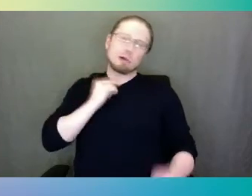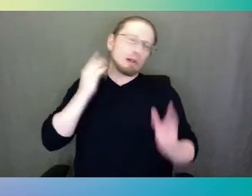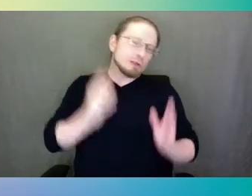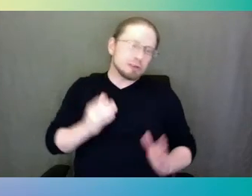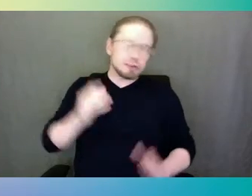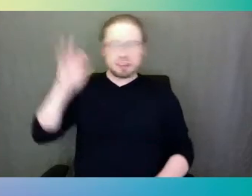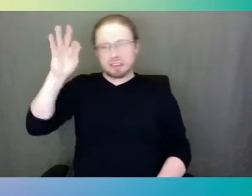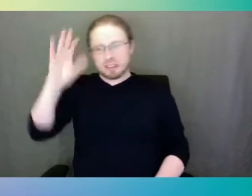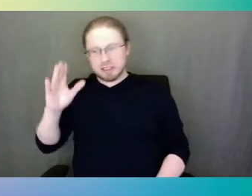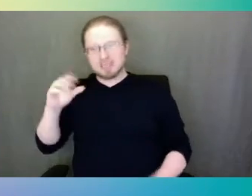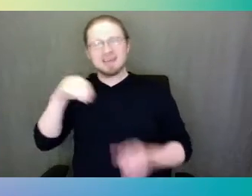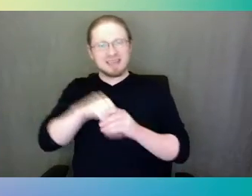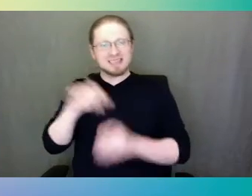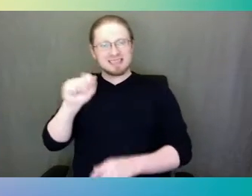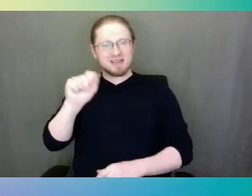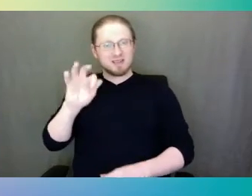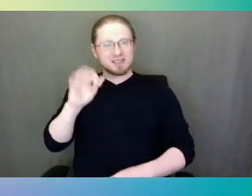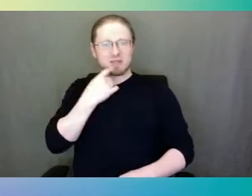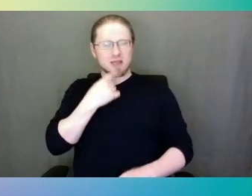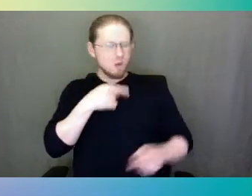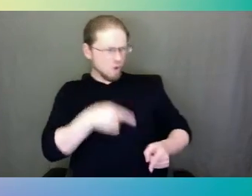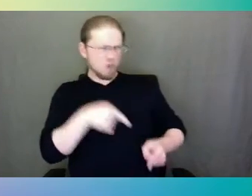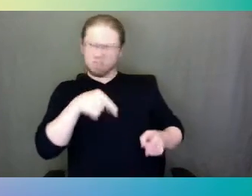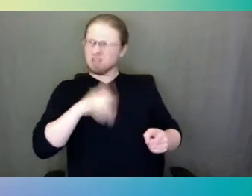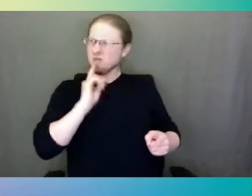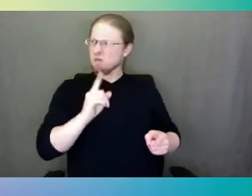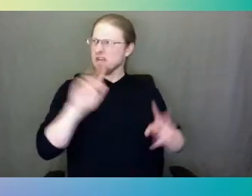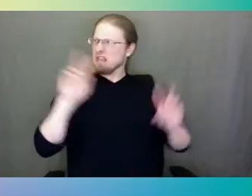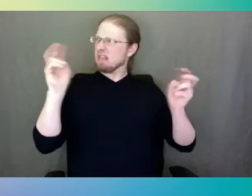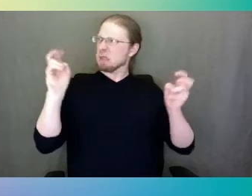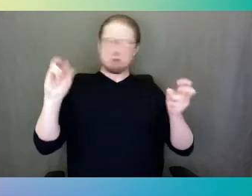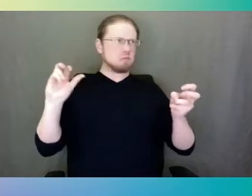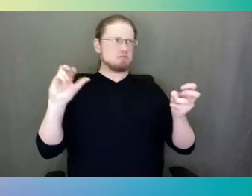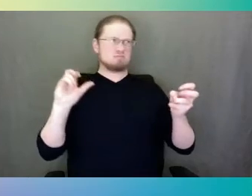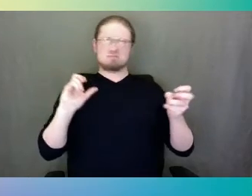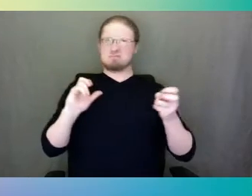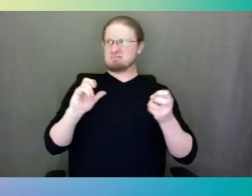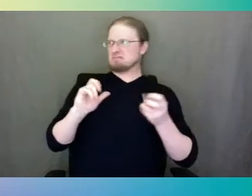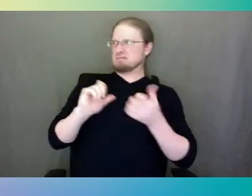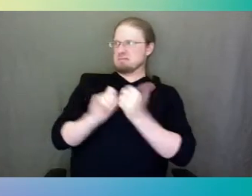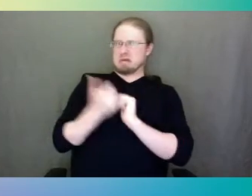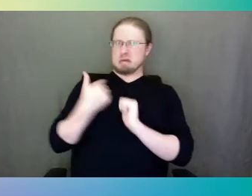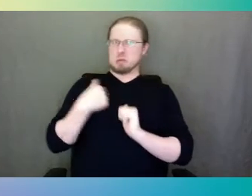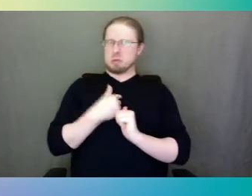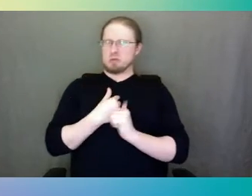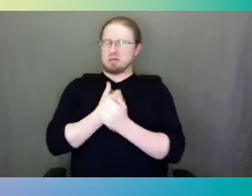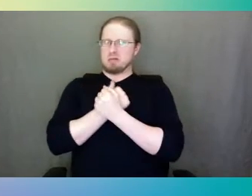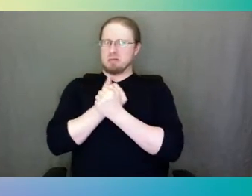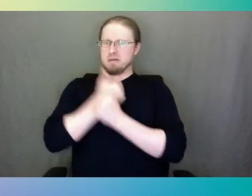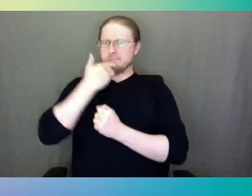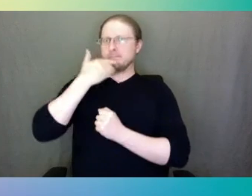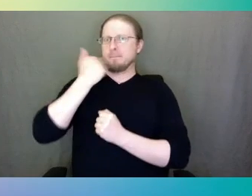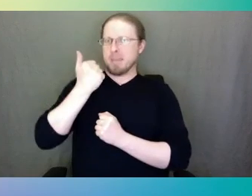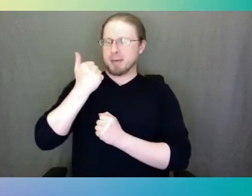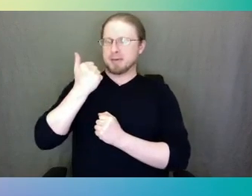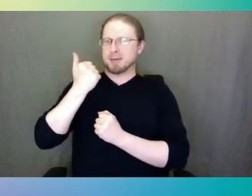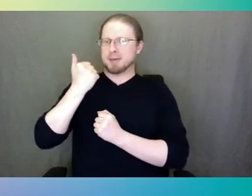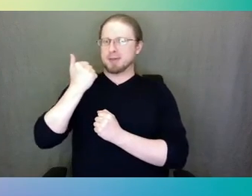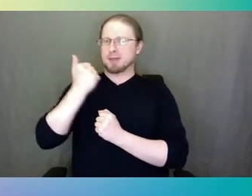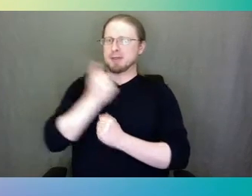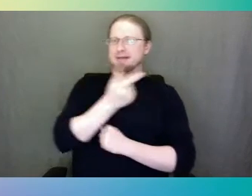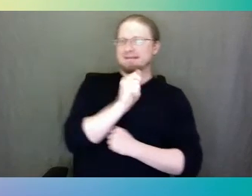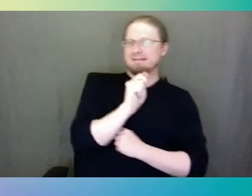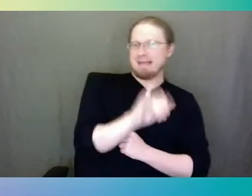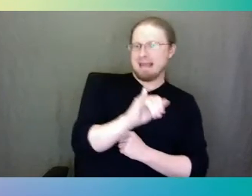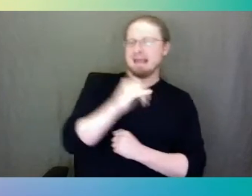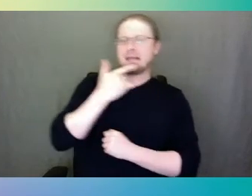real issue. How do we love better those gay and lesbian people within our community?